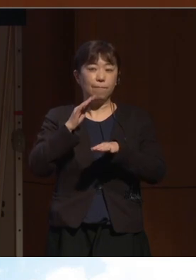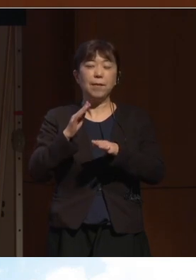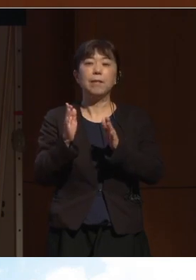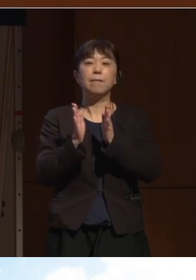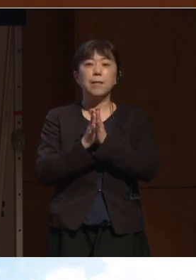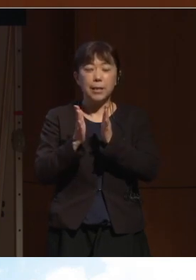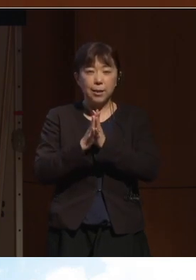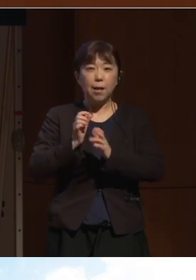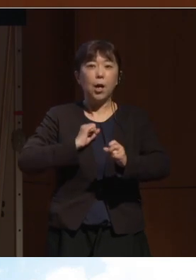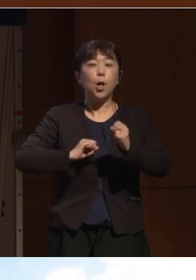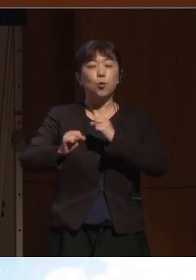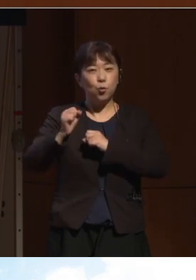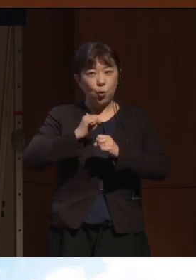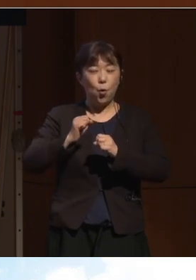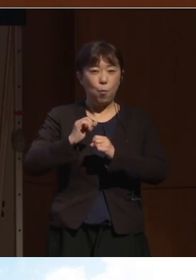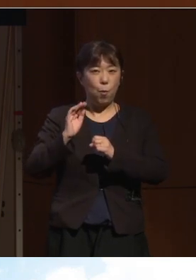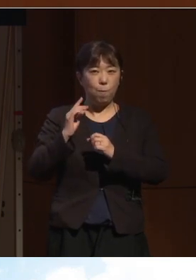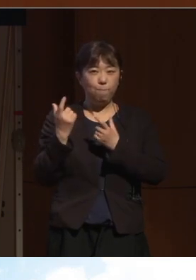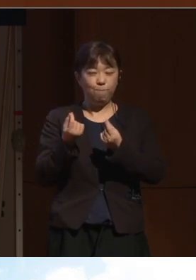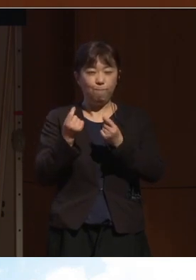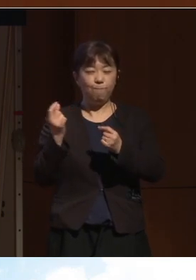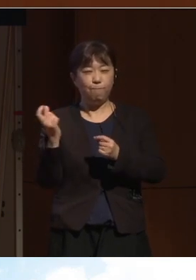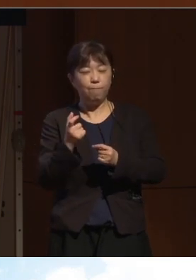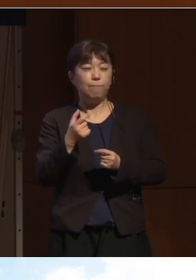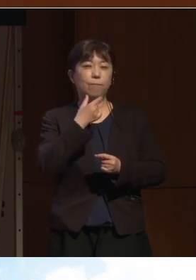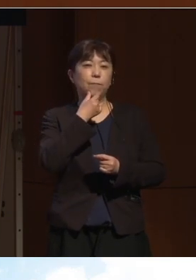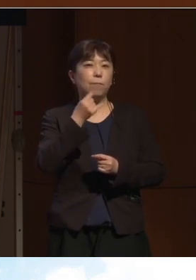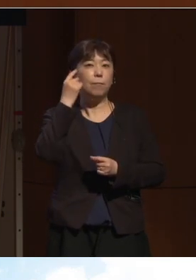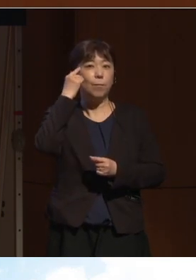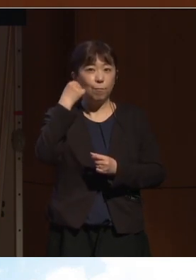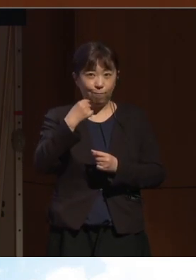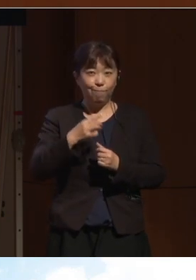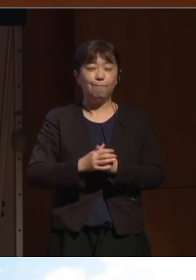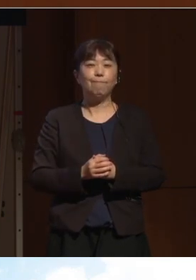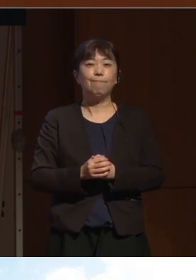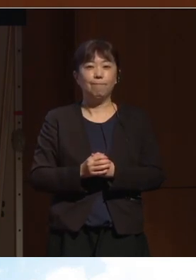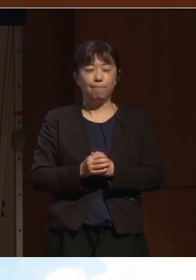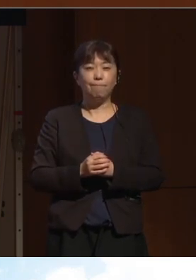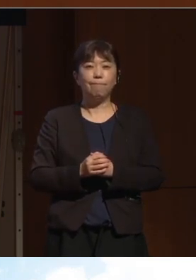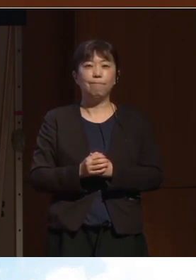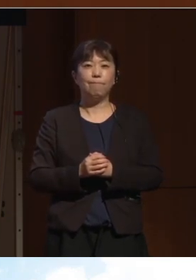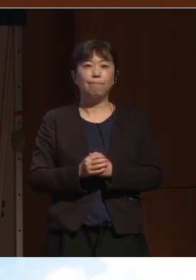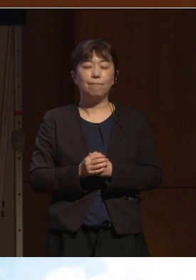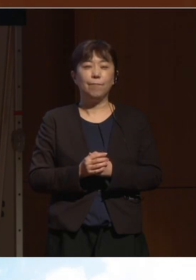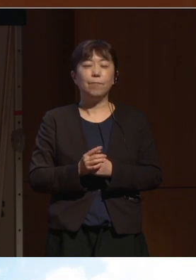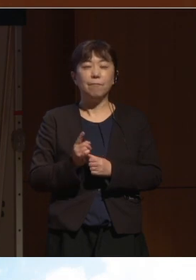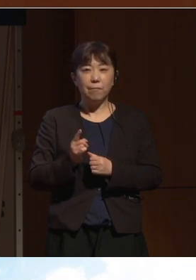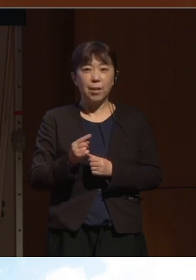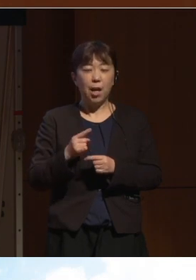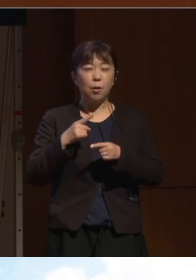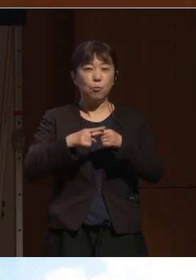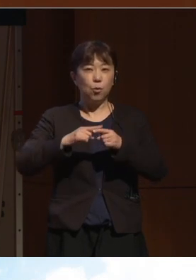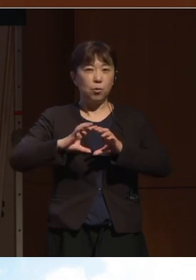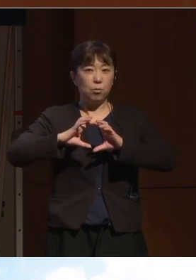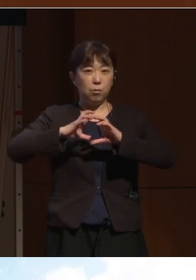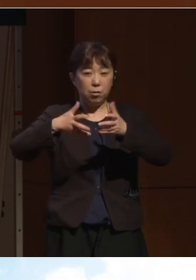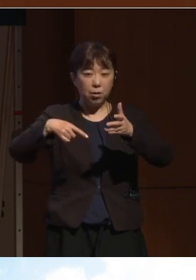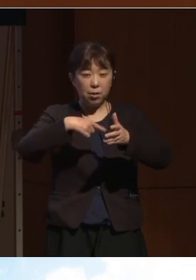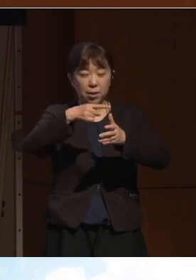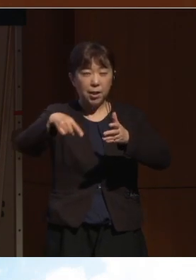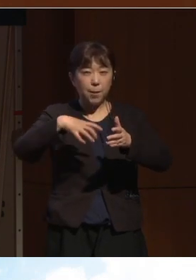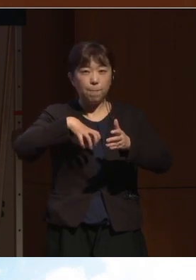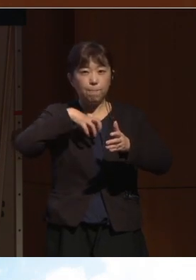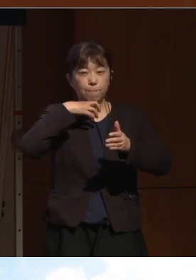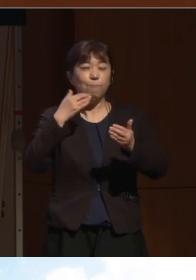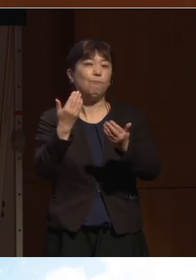has been one of people living longer and longer, but also living longer and longer with disease and disability, and that is not inevitable. So it